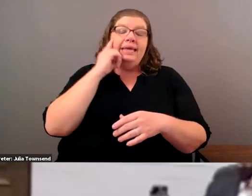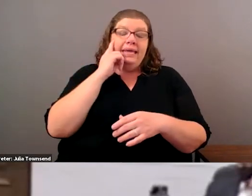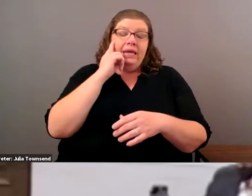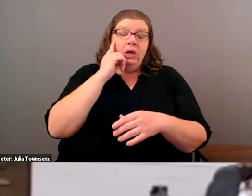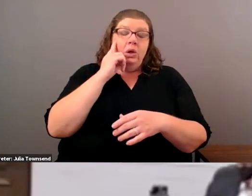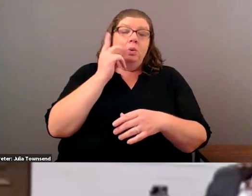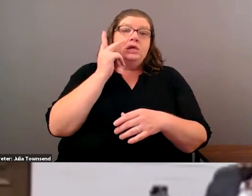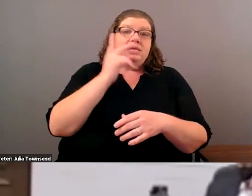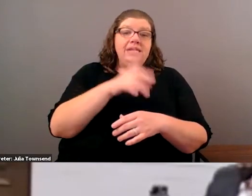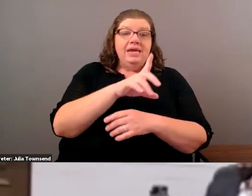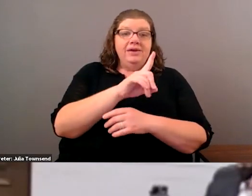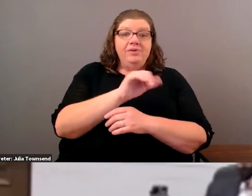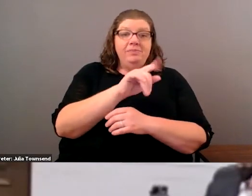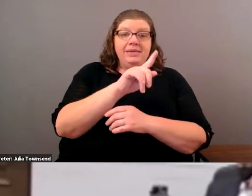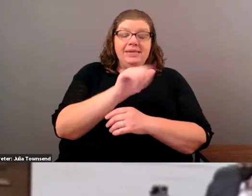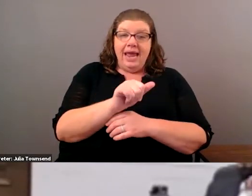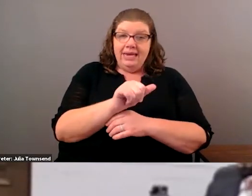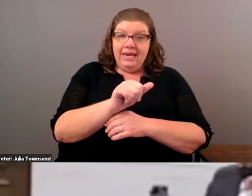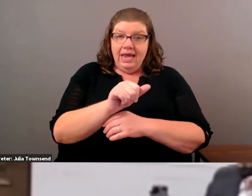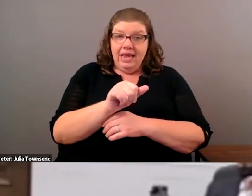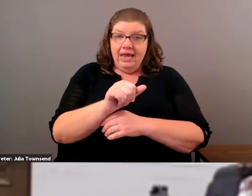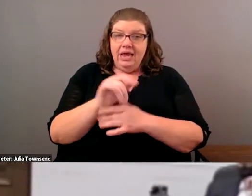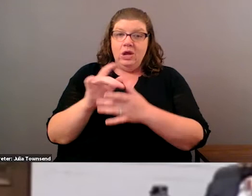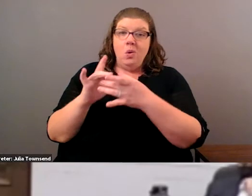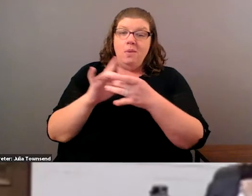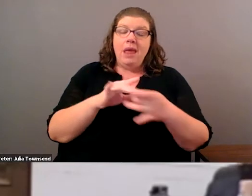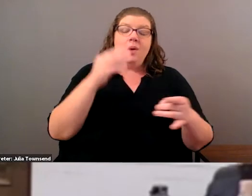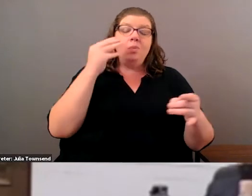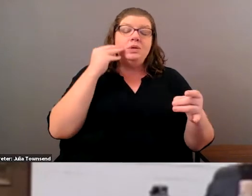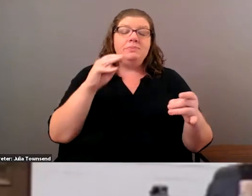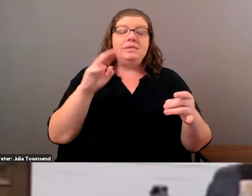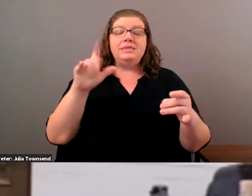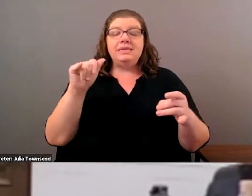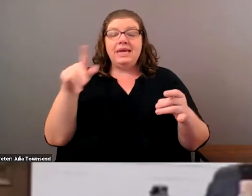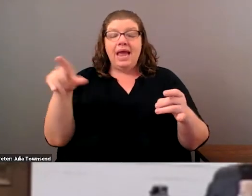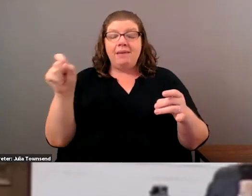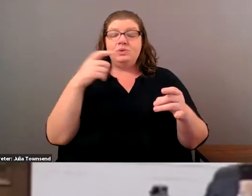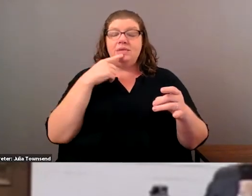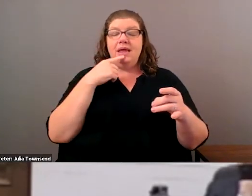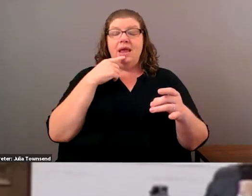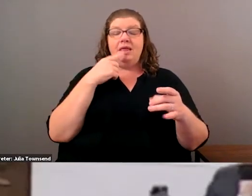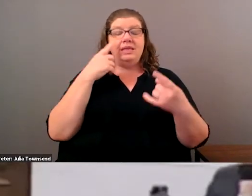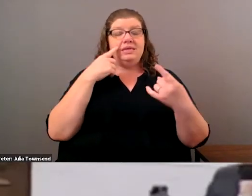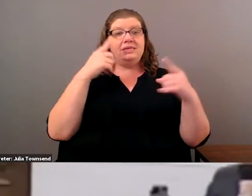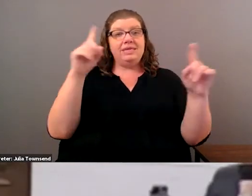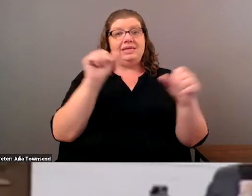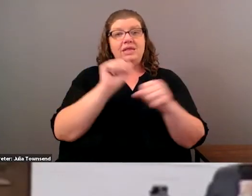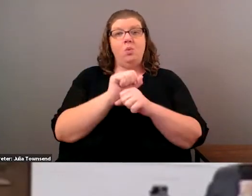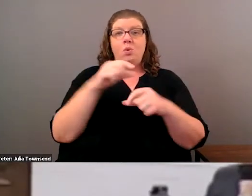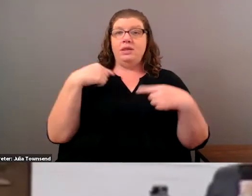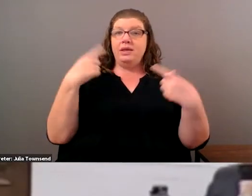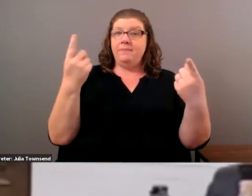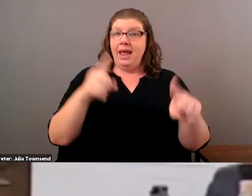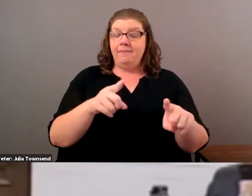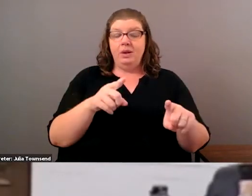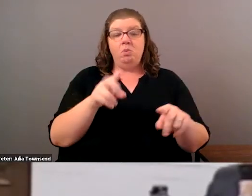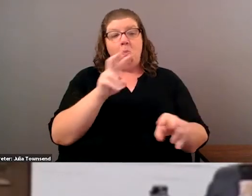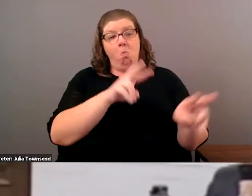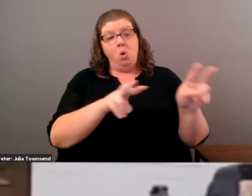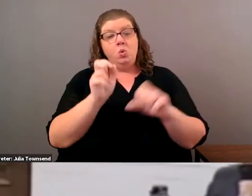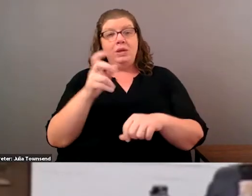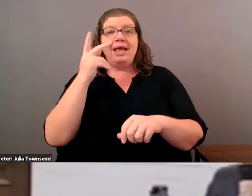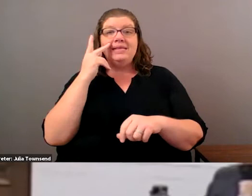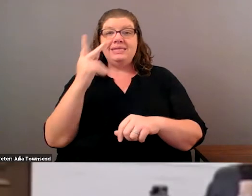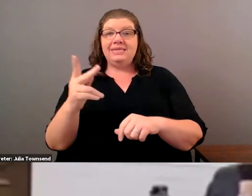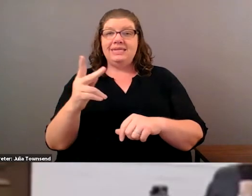the data, and going back to what Ms. Capps was saying regarding the success of the work that's been happening, you can see that from level